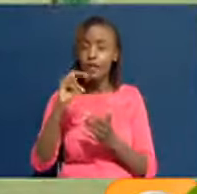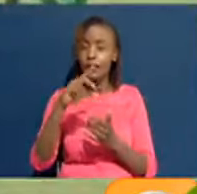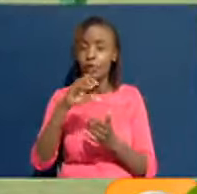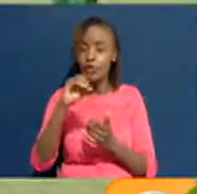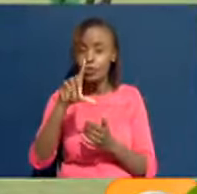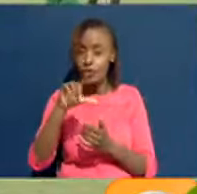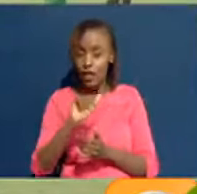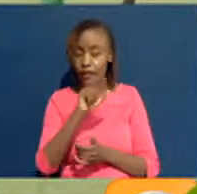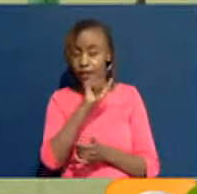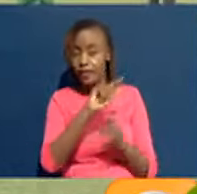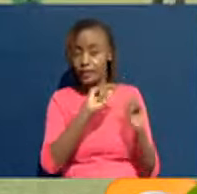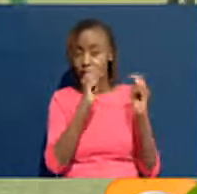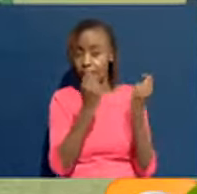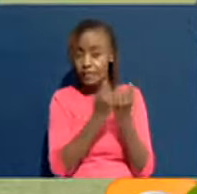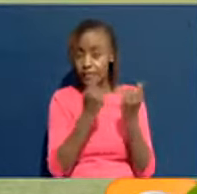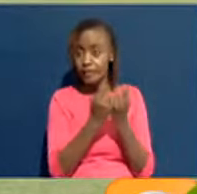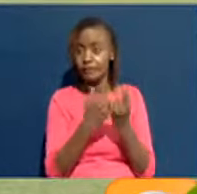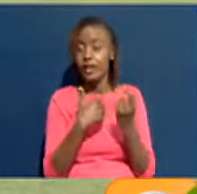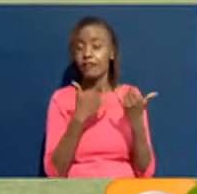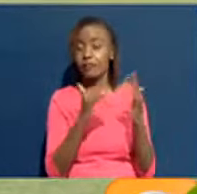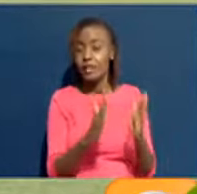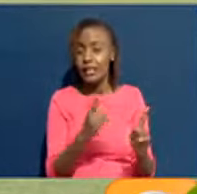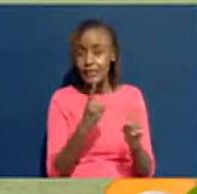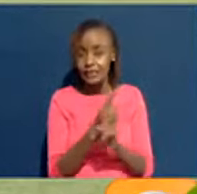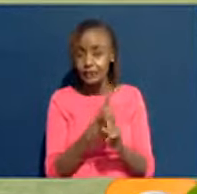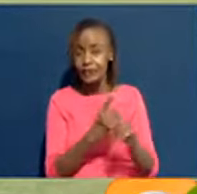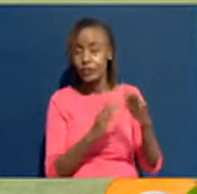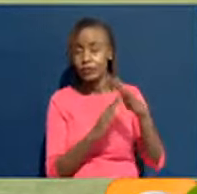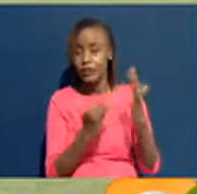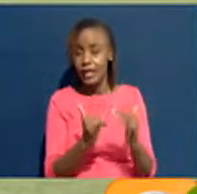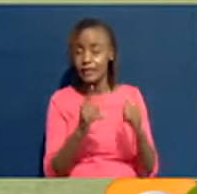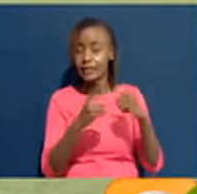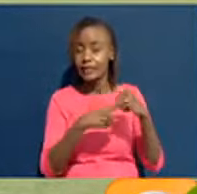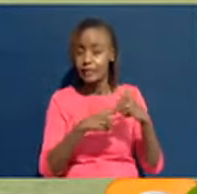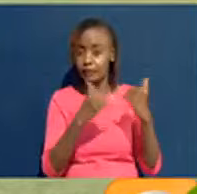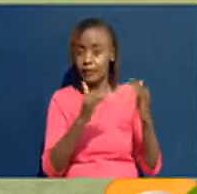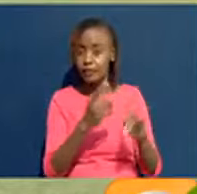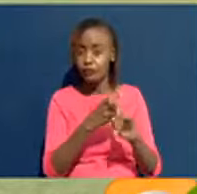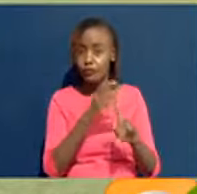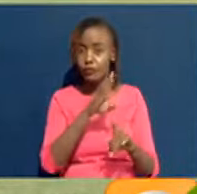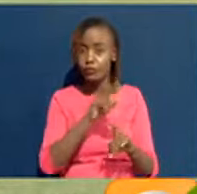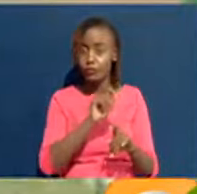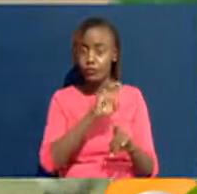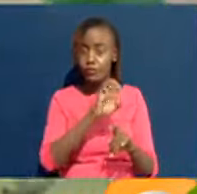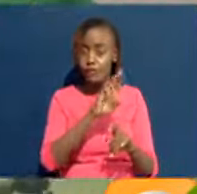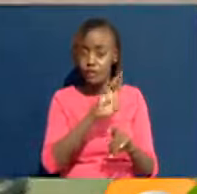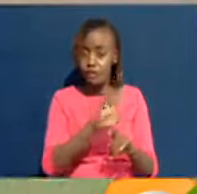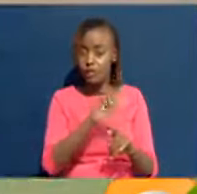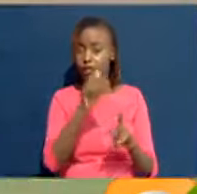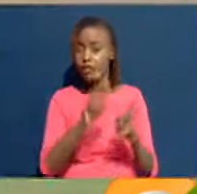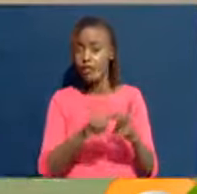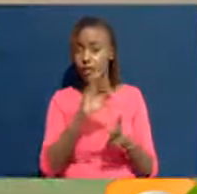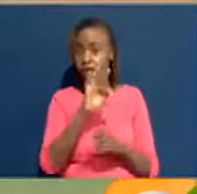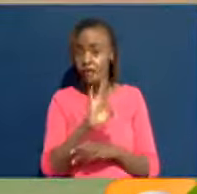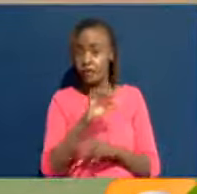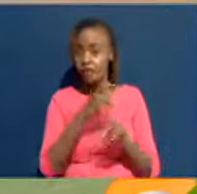team is dominated by soccer assassins, with 6 players, 4 from Butere Girls and 3